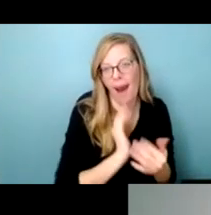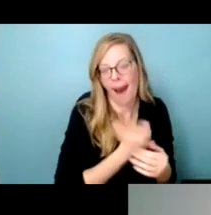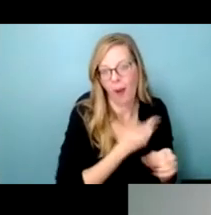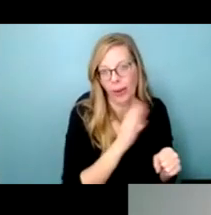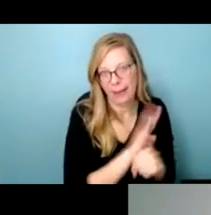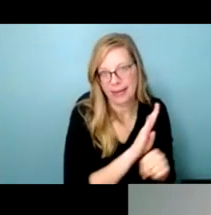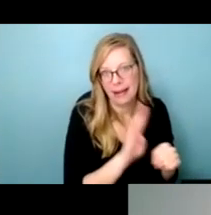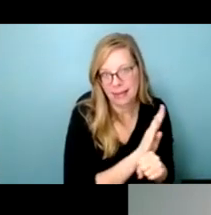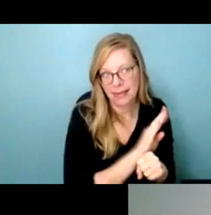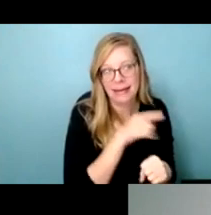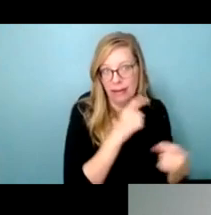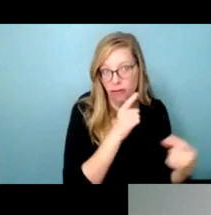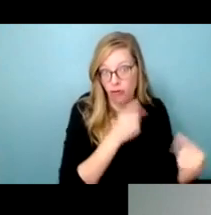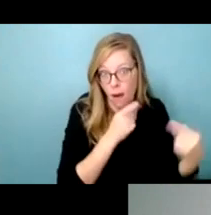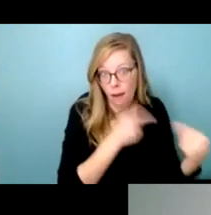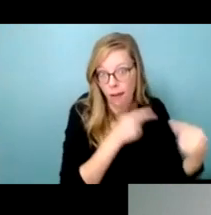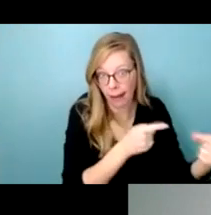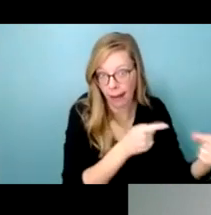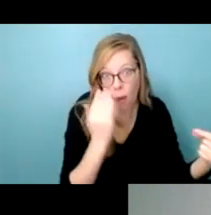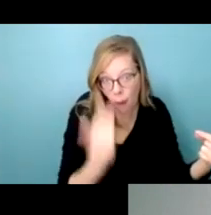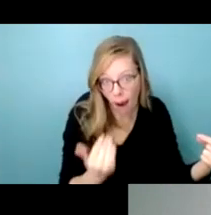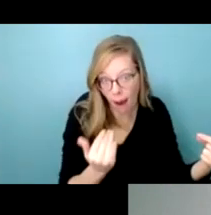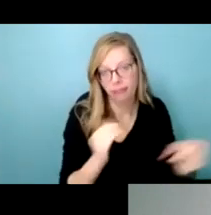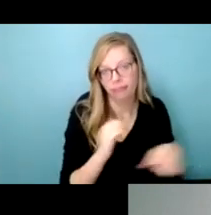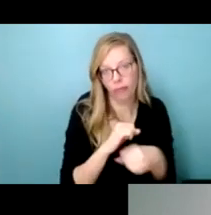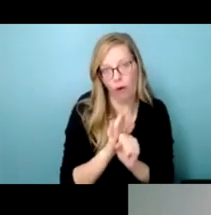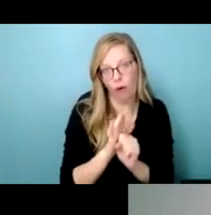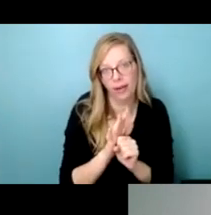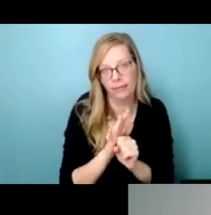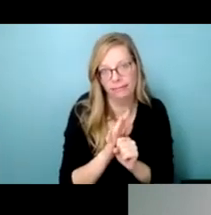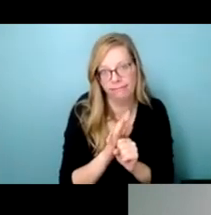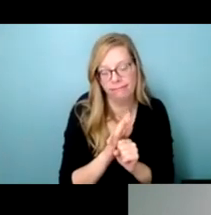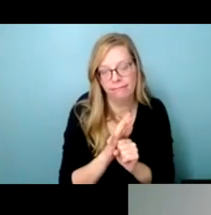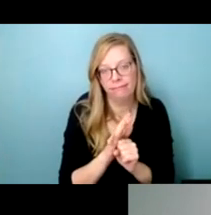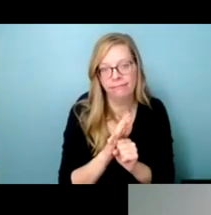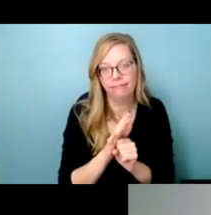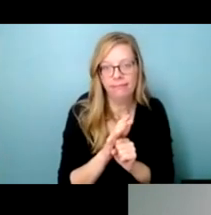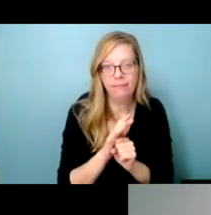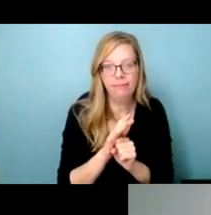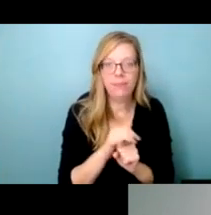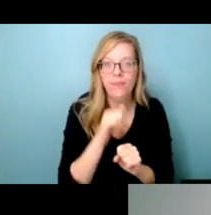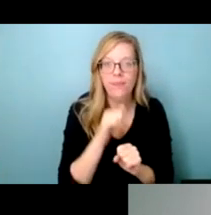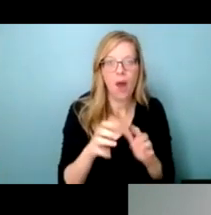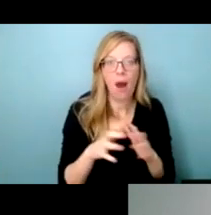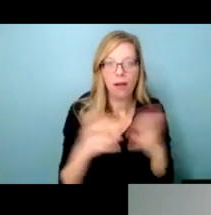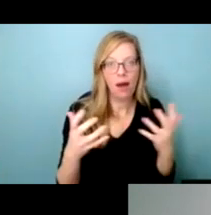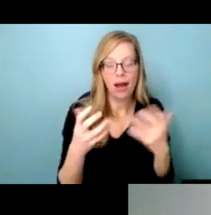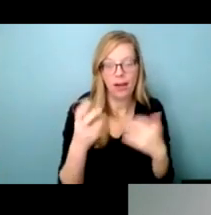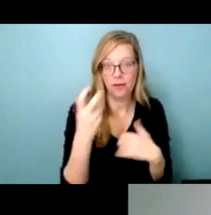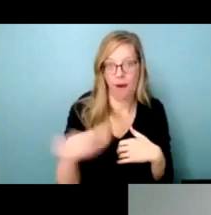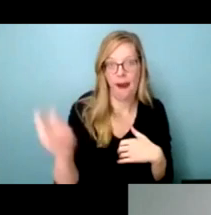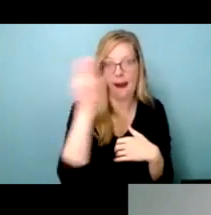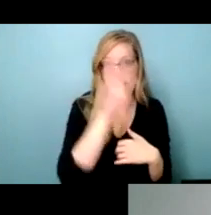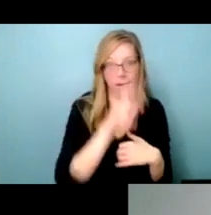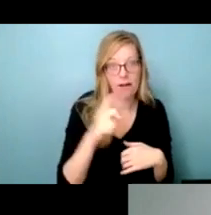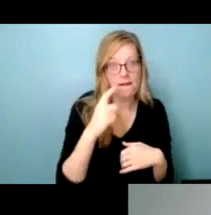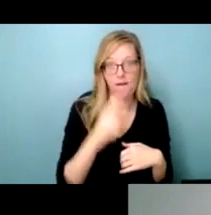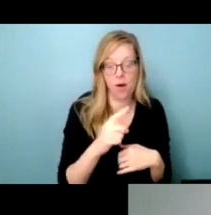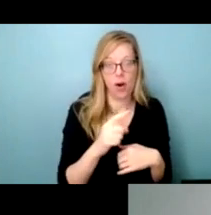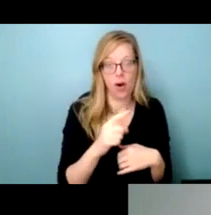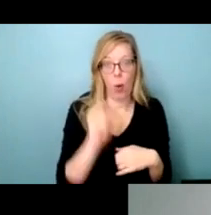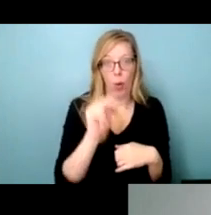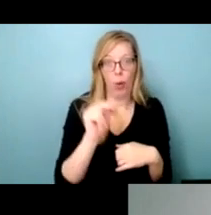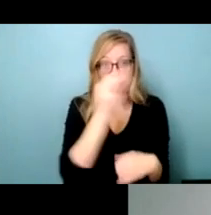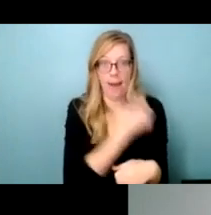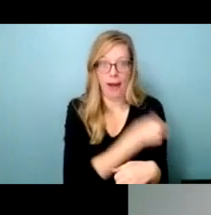struggling because of COVID. Particularly, there's not a whole lot of travel in northern Manitoba in terms